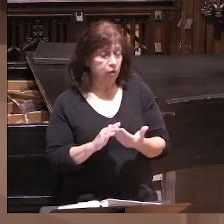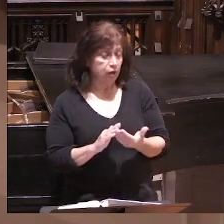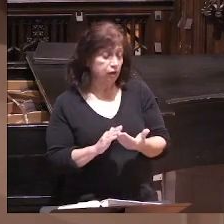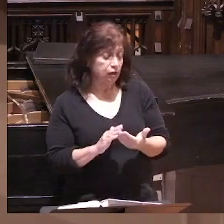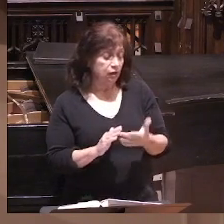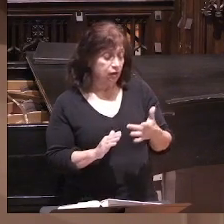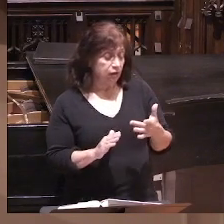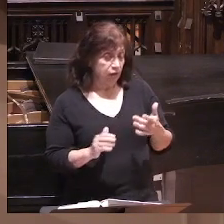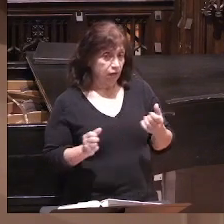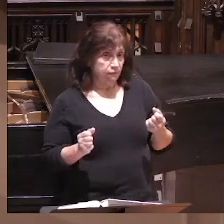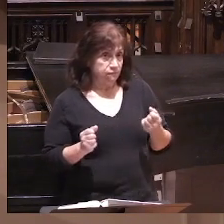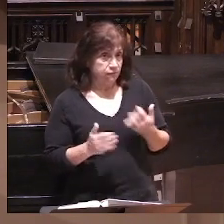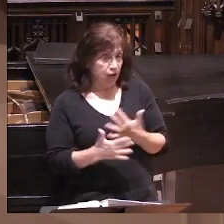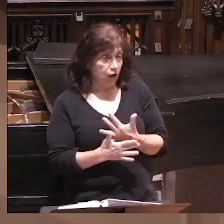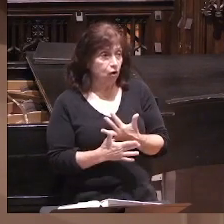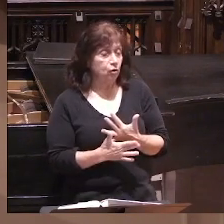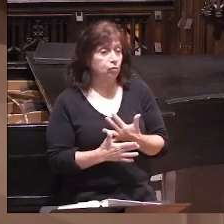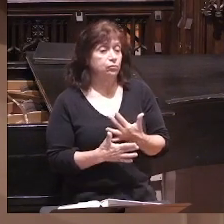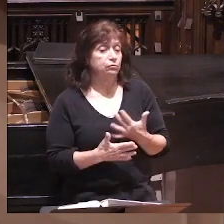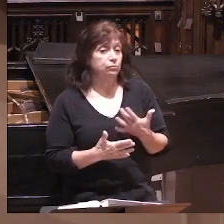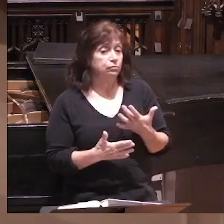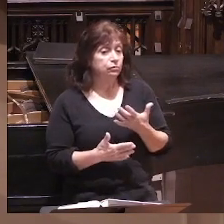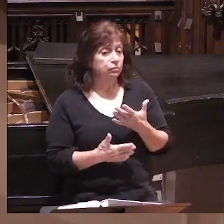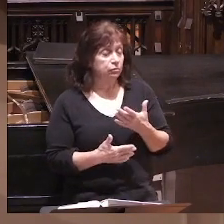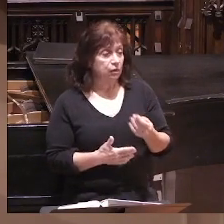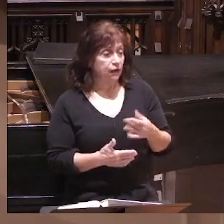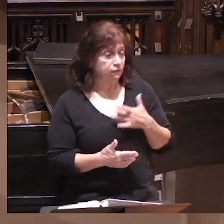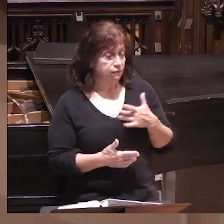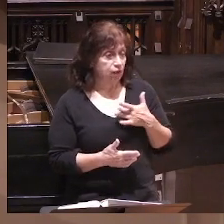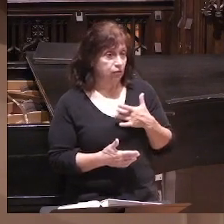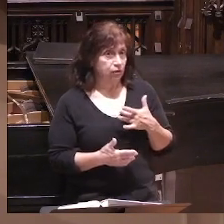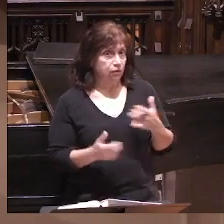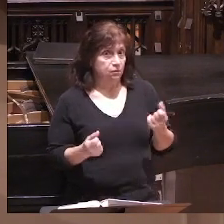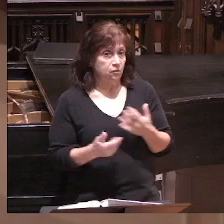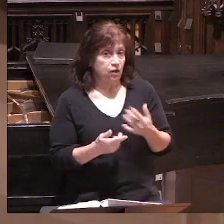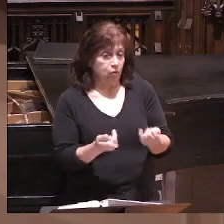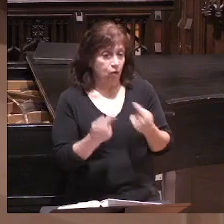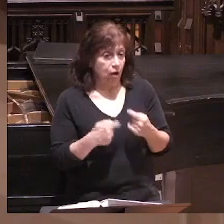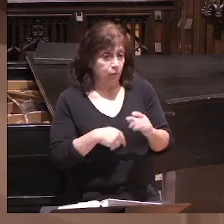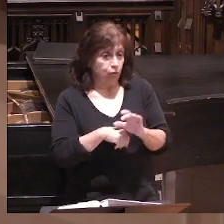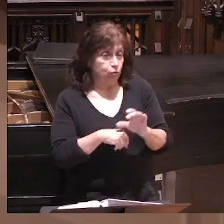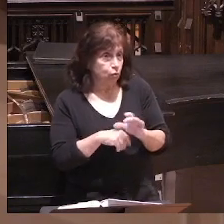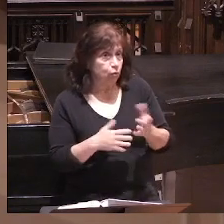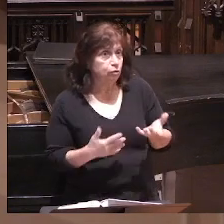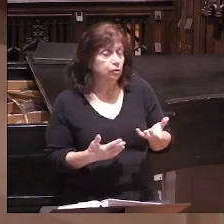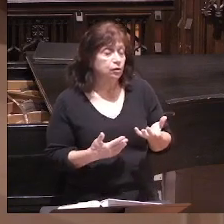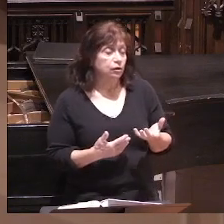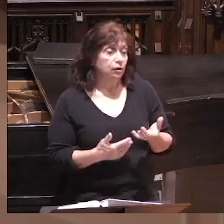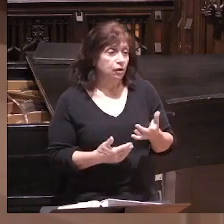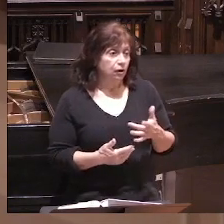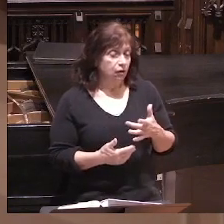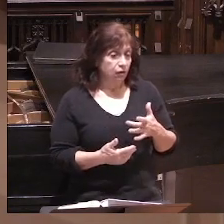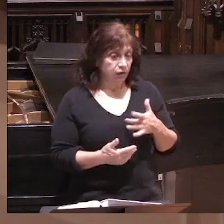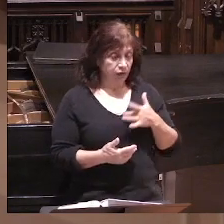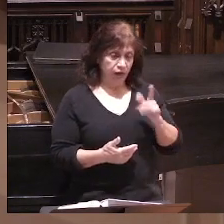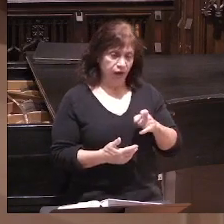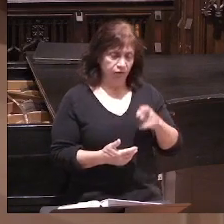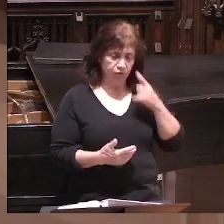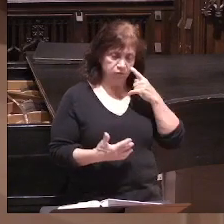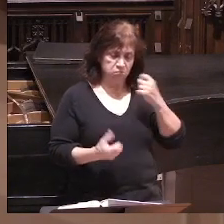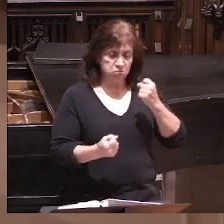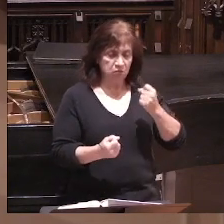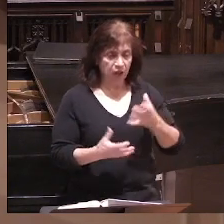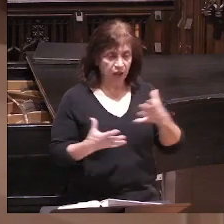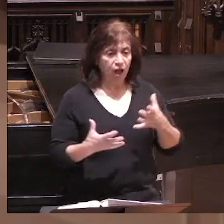who fear, who are afraid to come, who have to muster a lot of